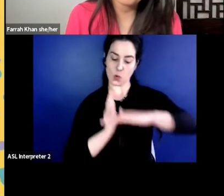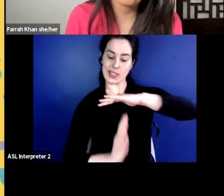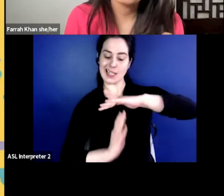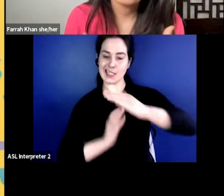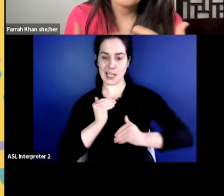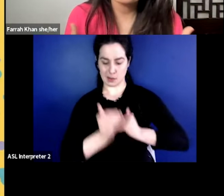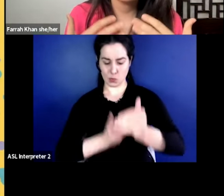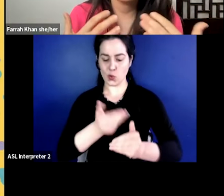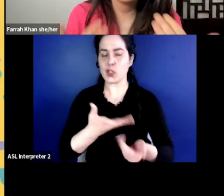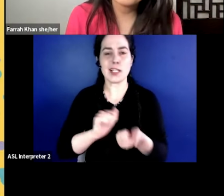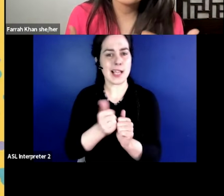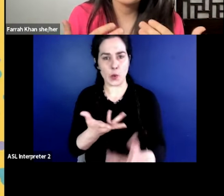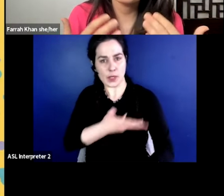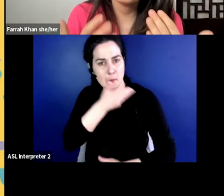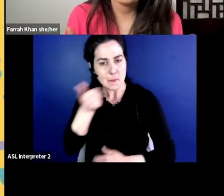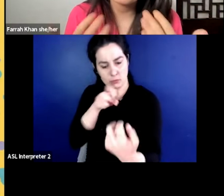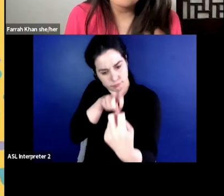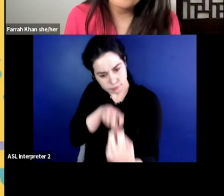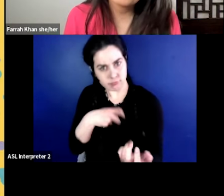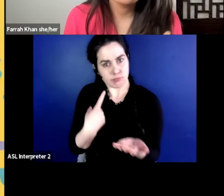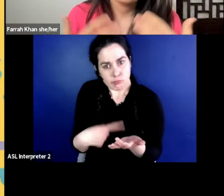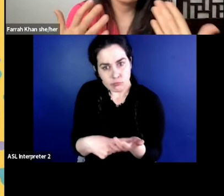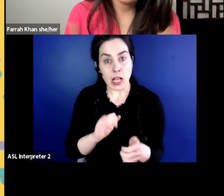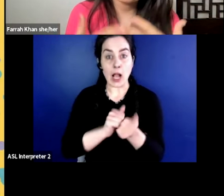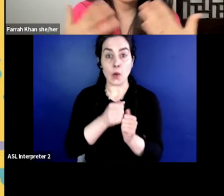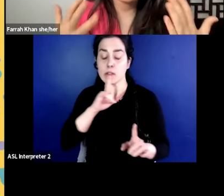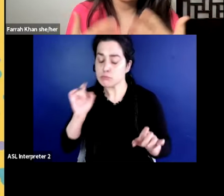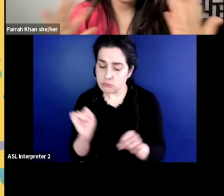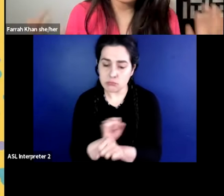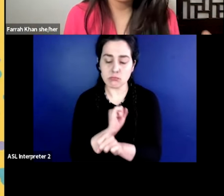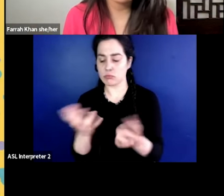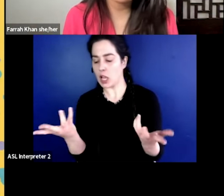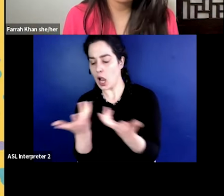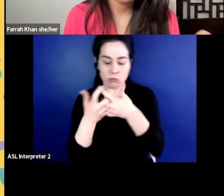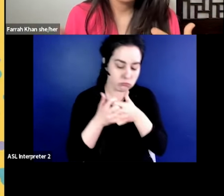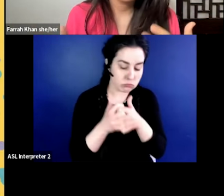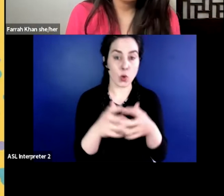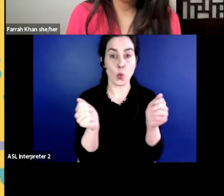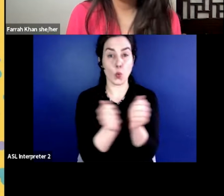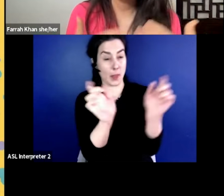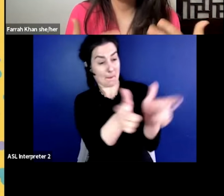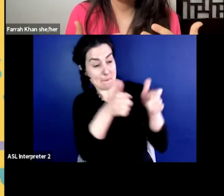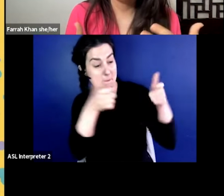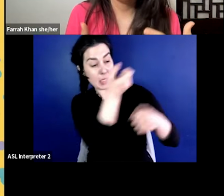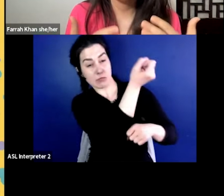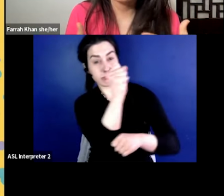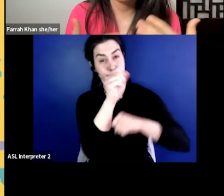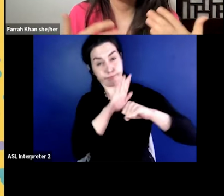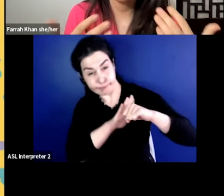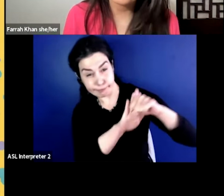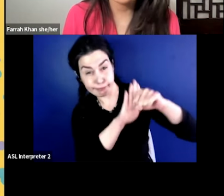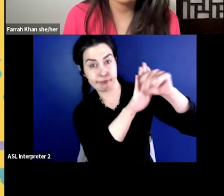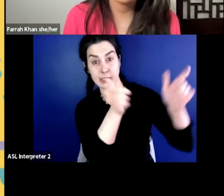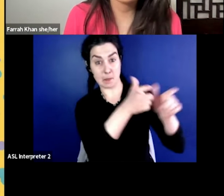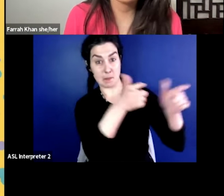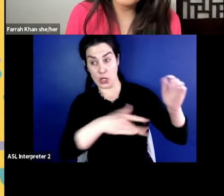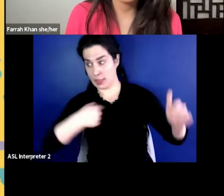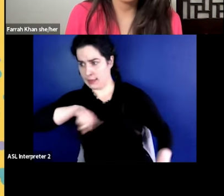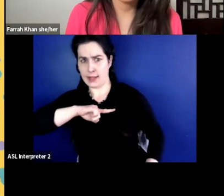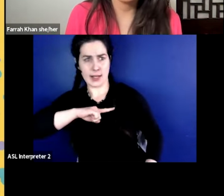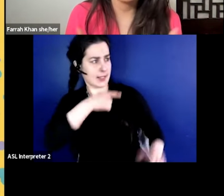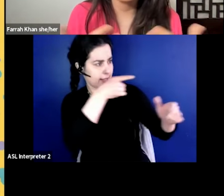do that better, how we can consistently be aligned with movements that are larger than us and movements that have been doing this work for decades.